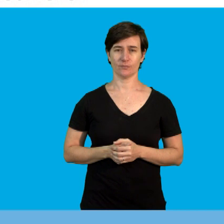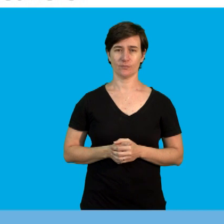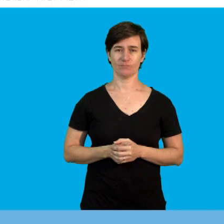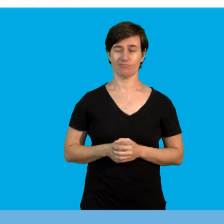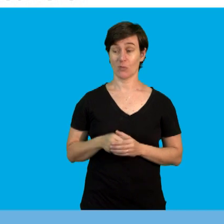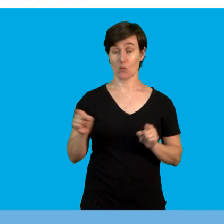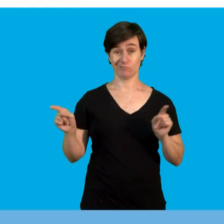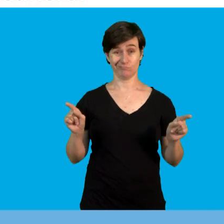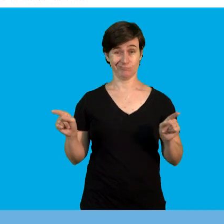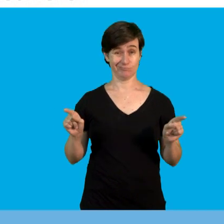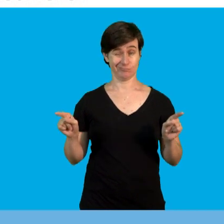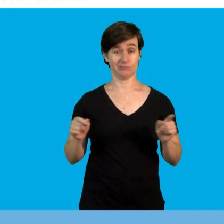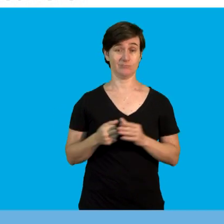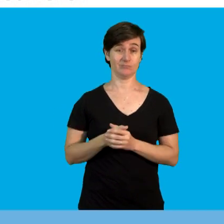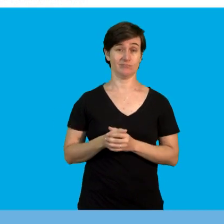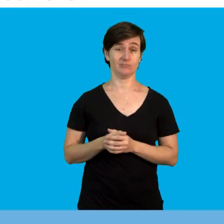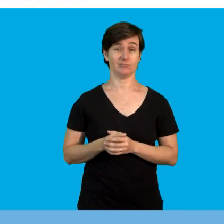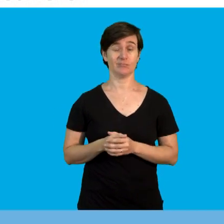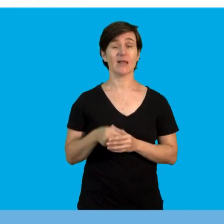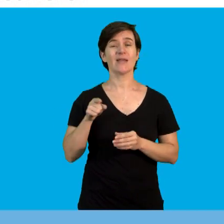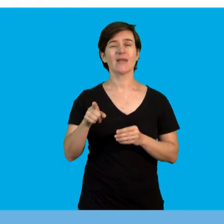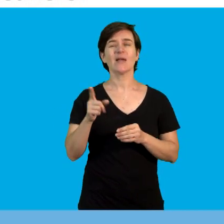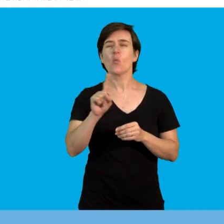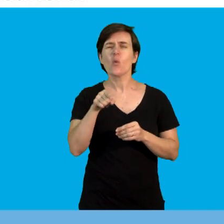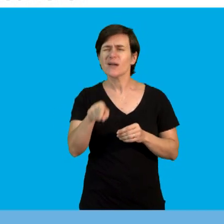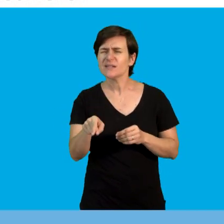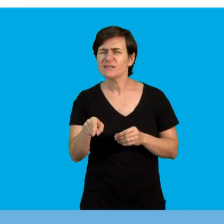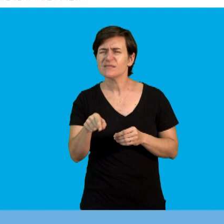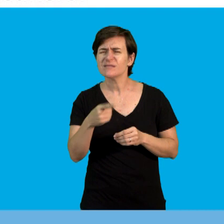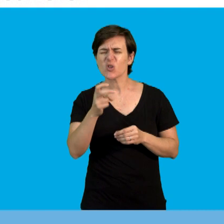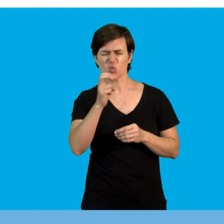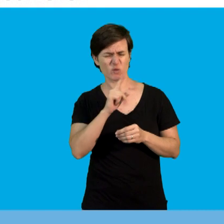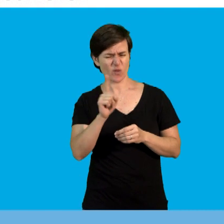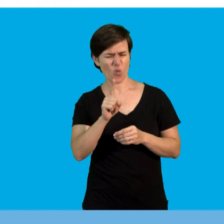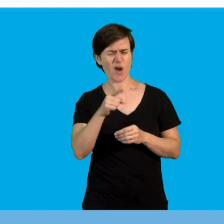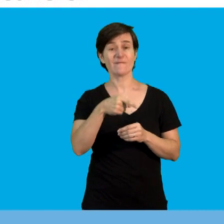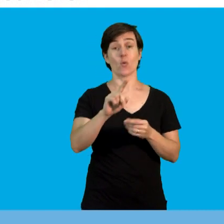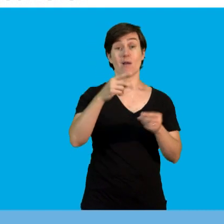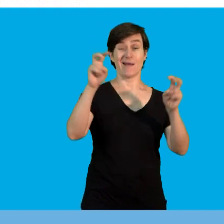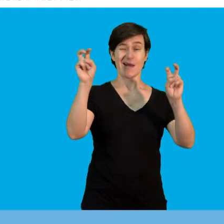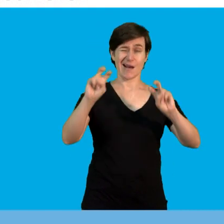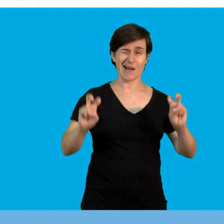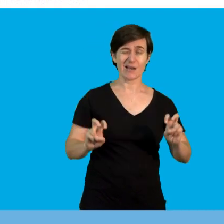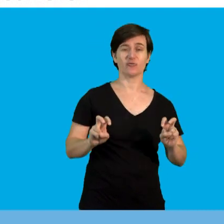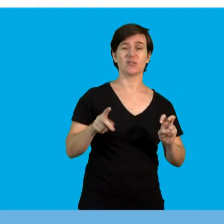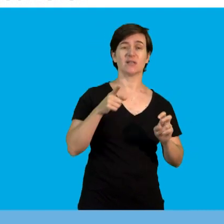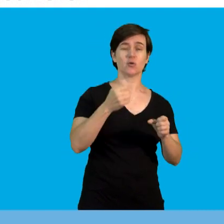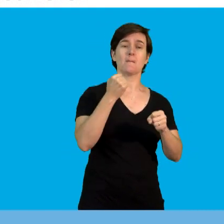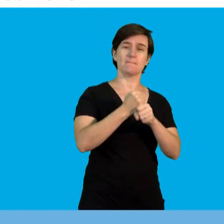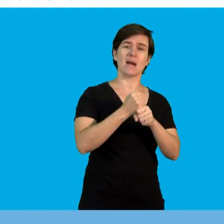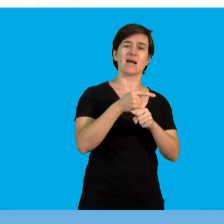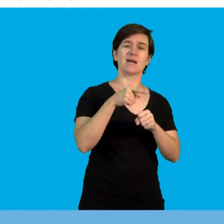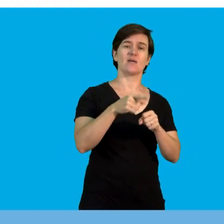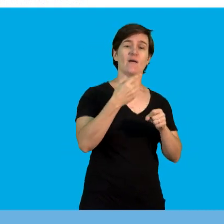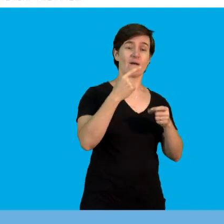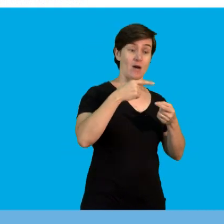So those two solutions, they acted, or they were used to conduct the electricity from beaker A,